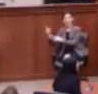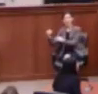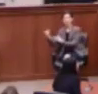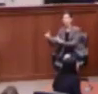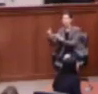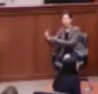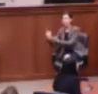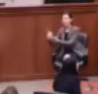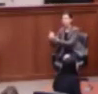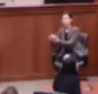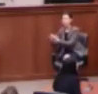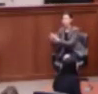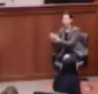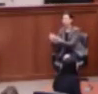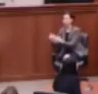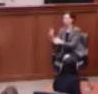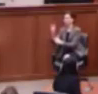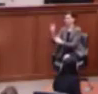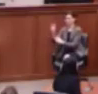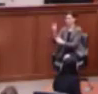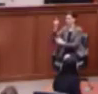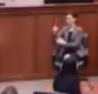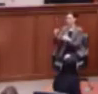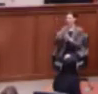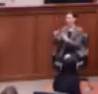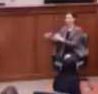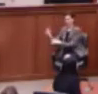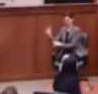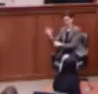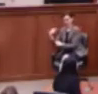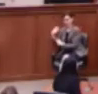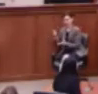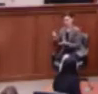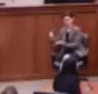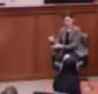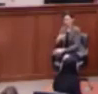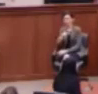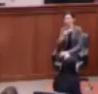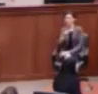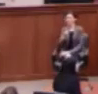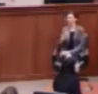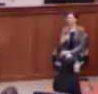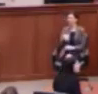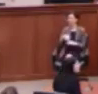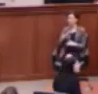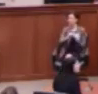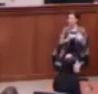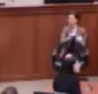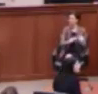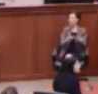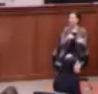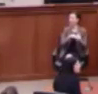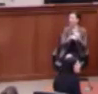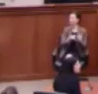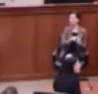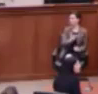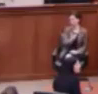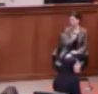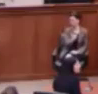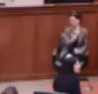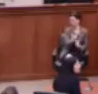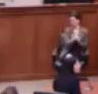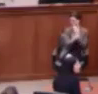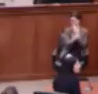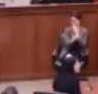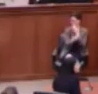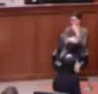offering courses along 6 of those pathways, and LSVI in their building has had access to 3.